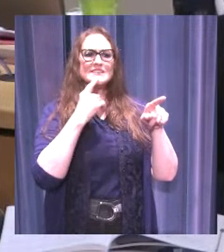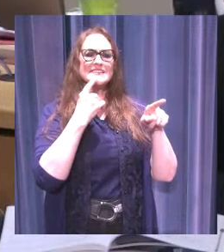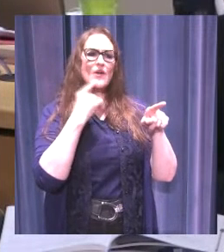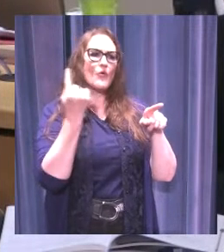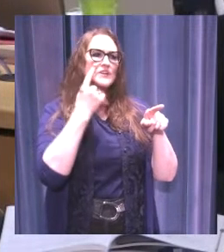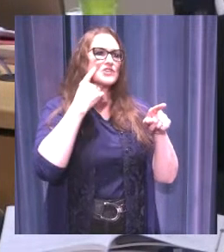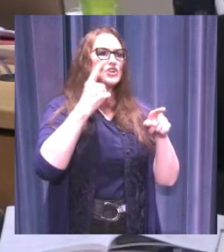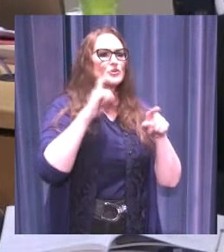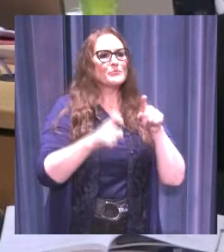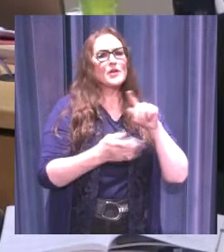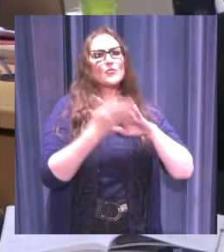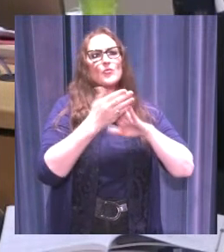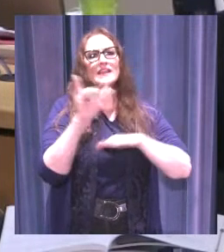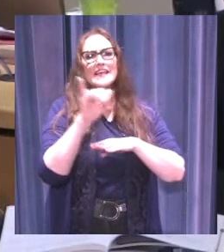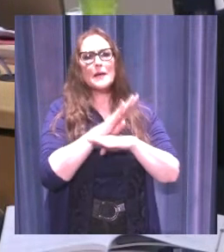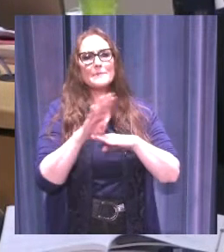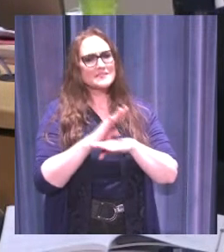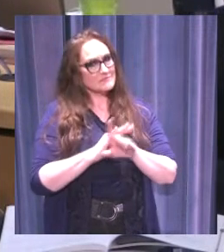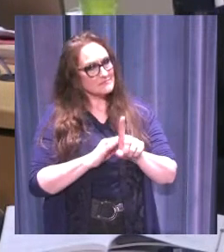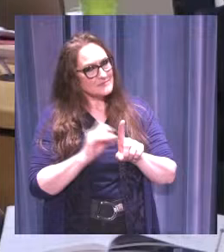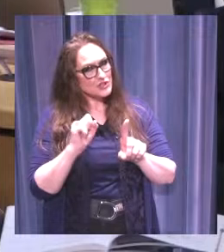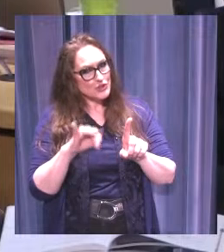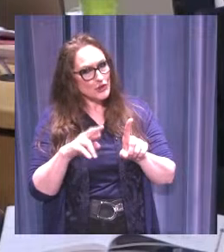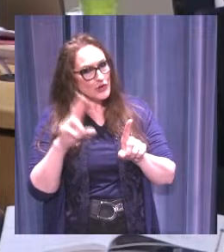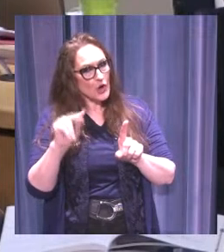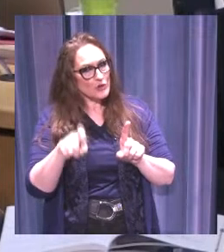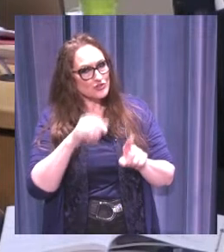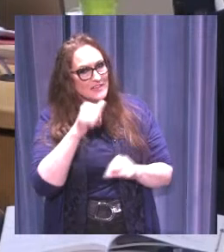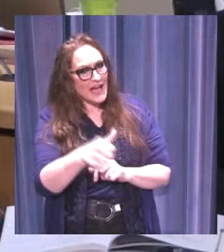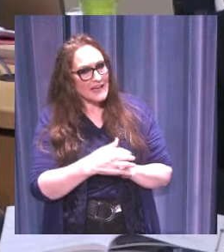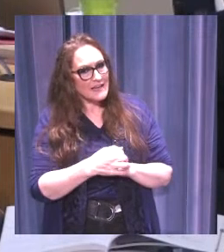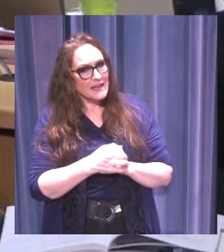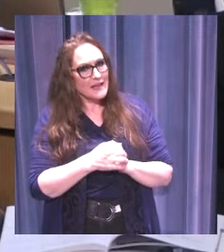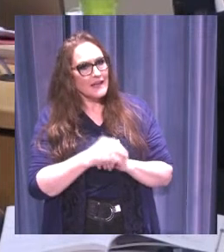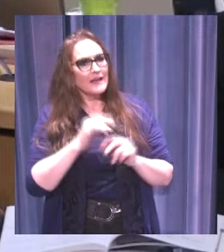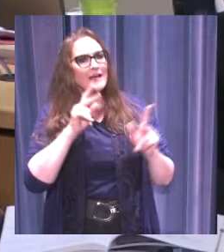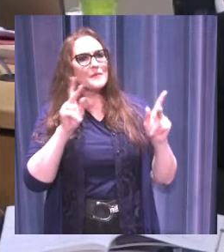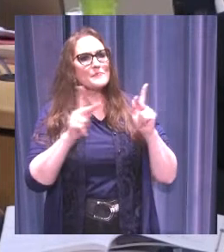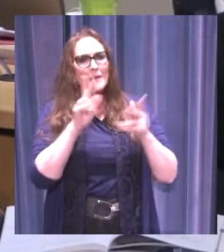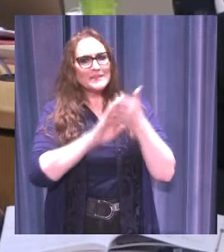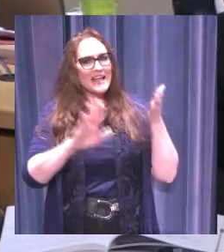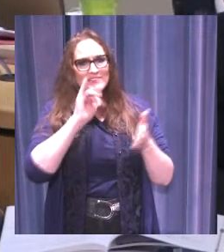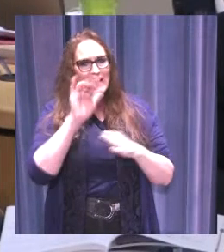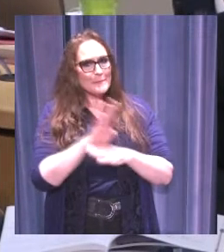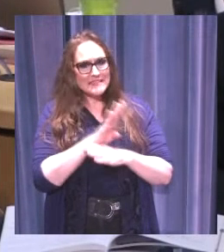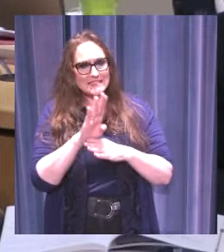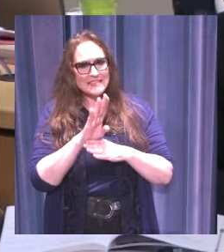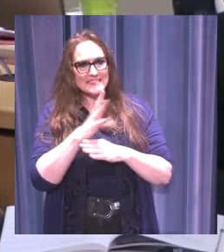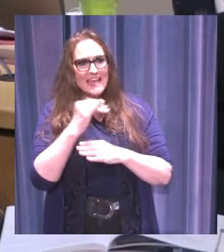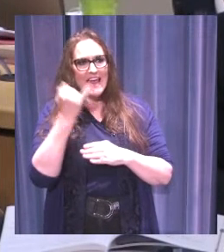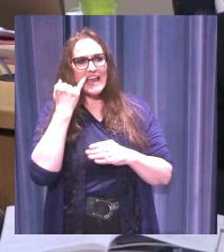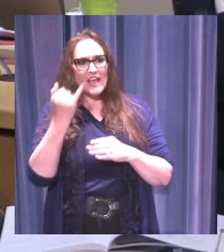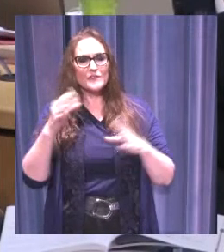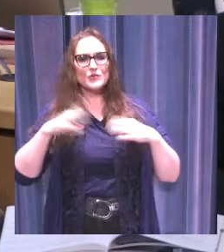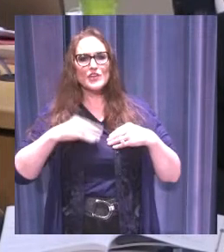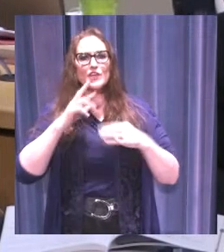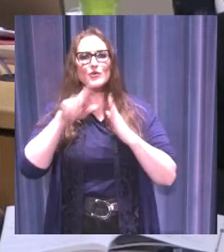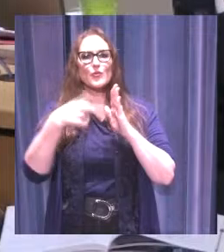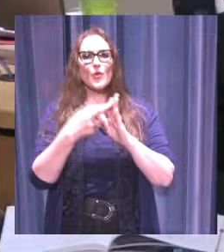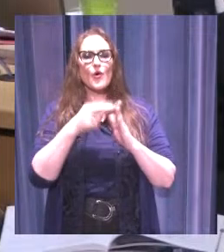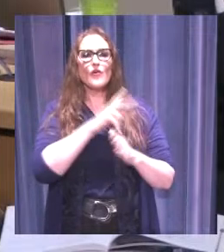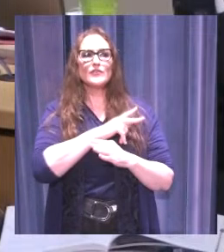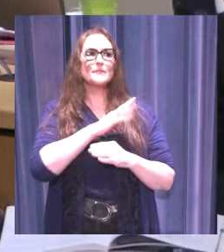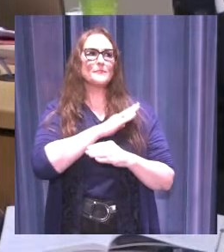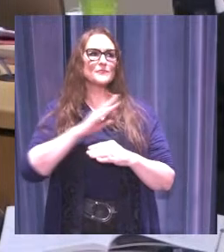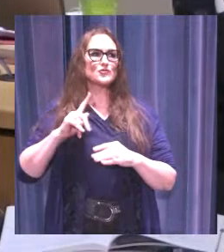should be run like a business. Sir, no, it should not. A public college is not a business, and if you took your role as trustee for a public